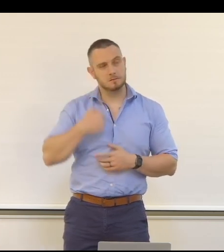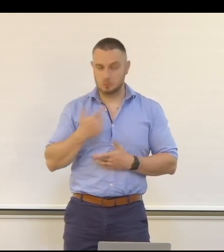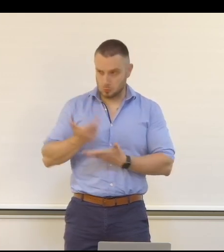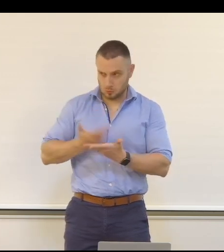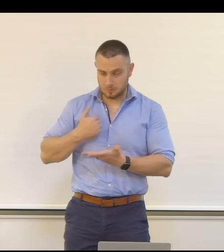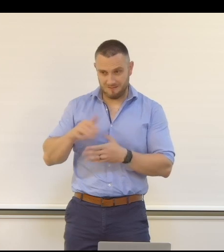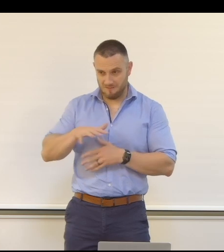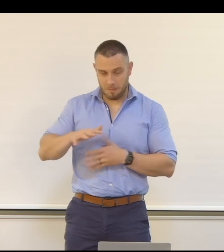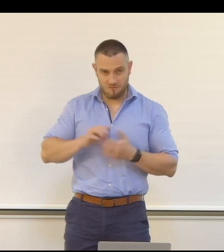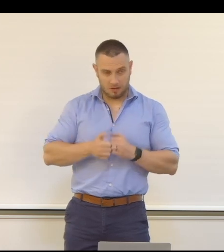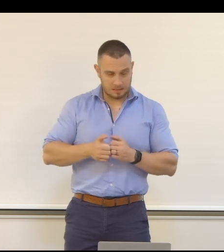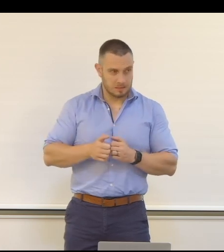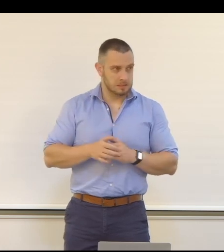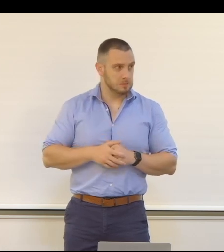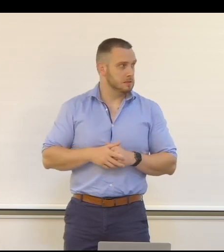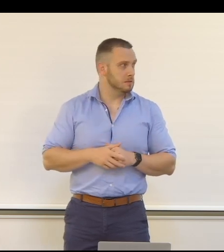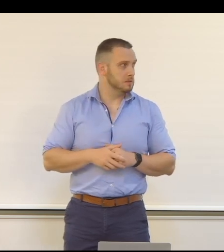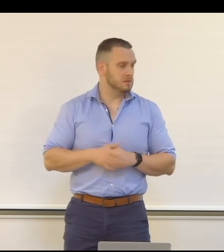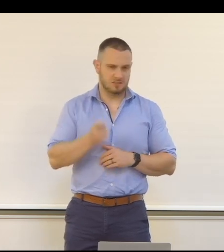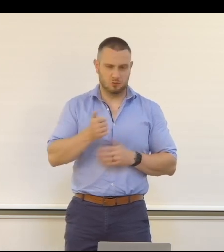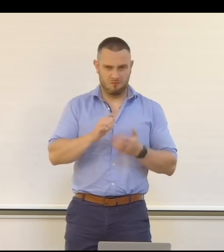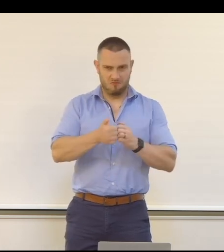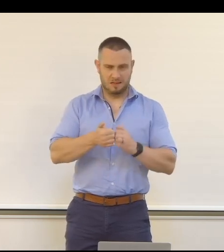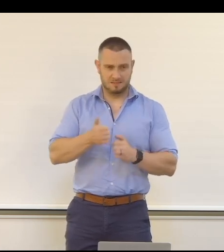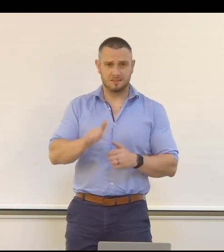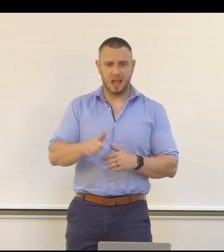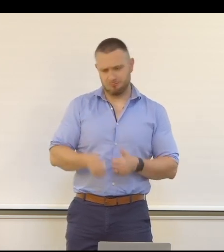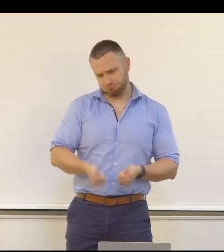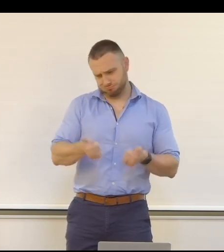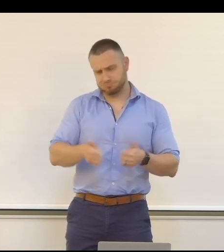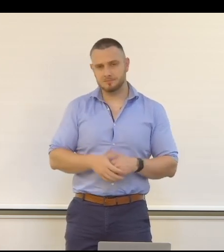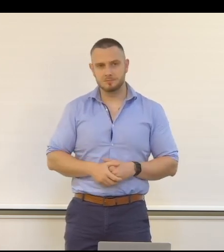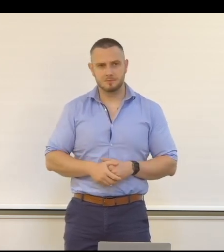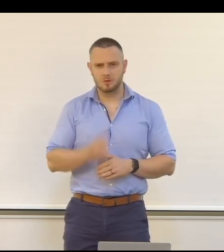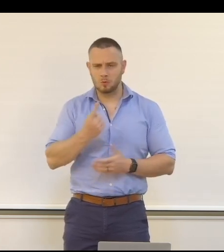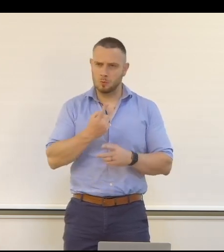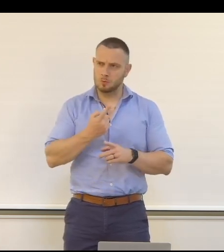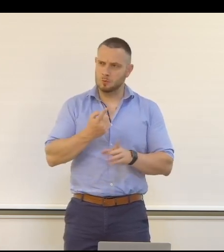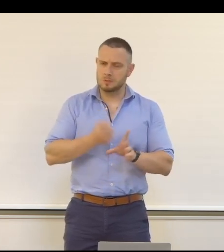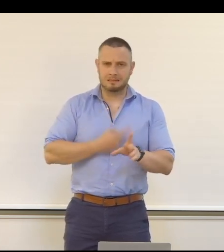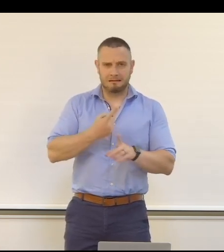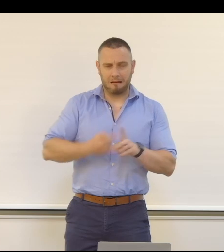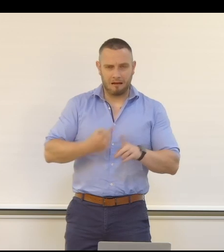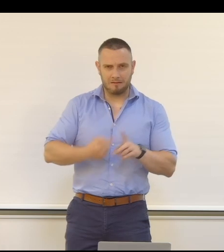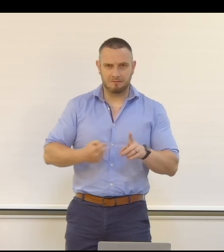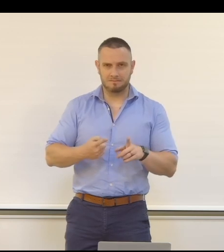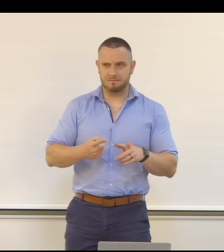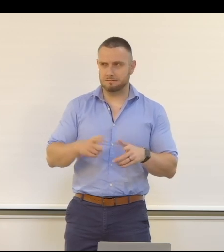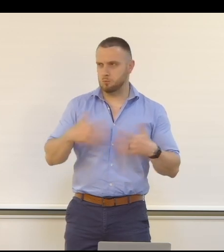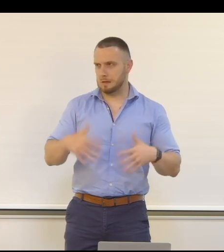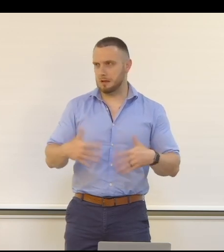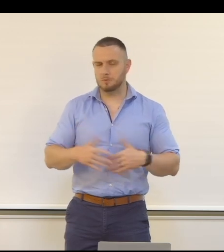and friends. And some friends would say, oh yeah, that's great, 1 year and a half inside the can, that's a super